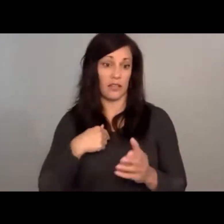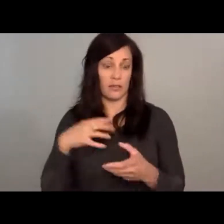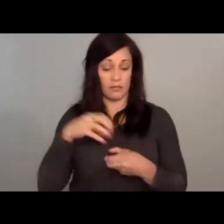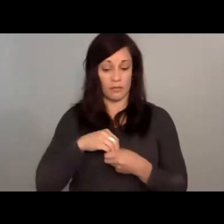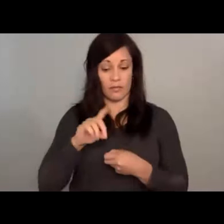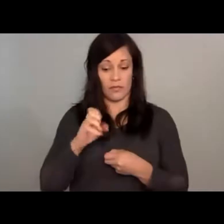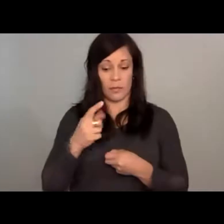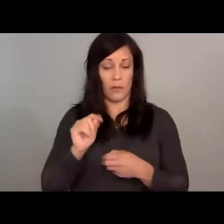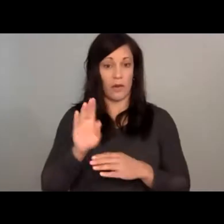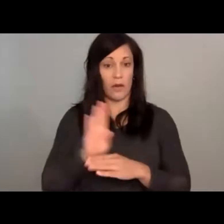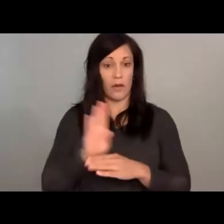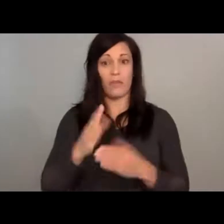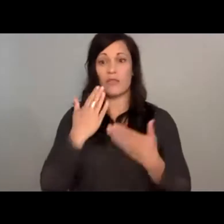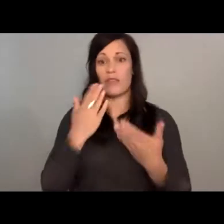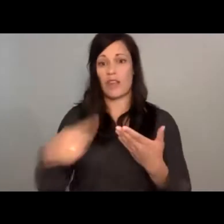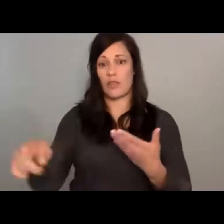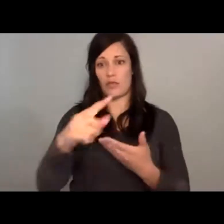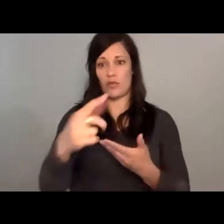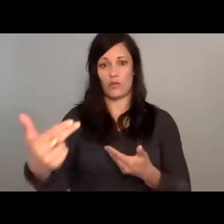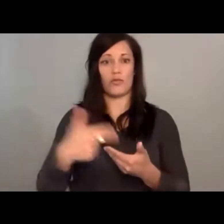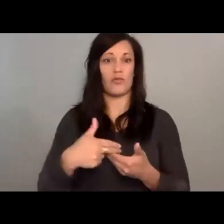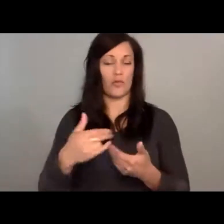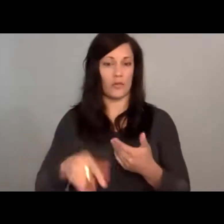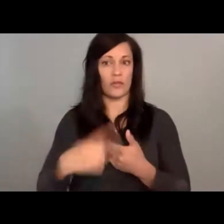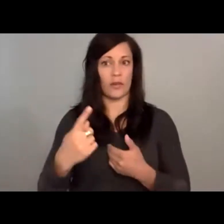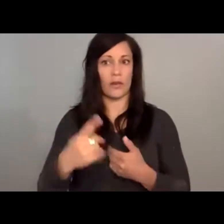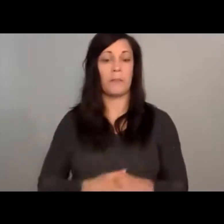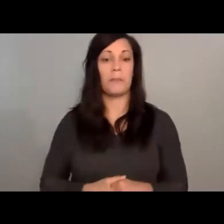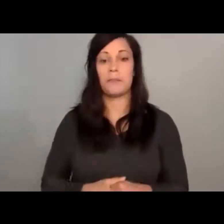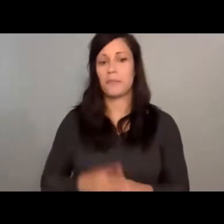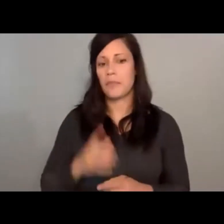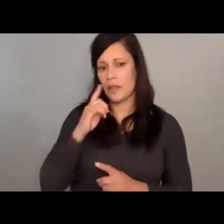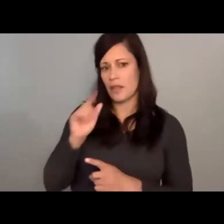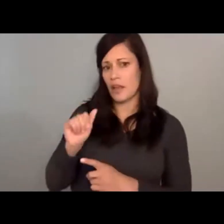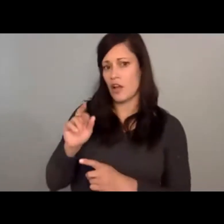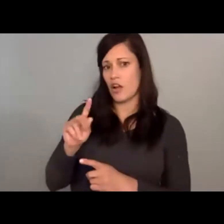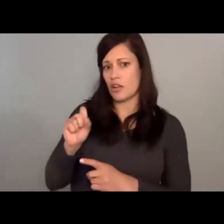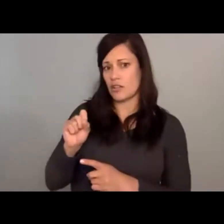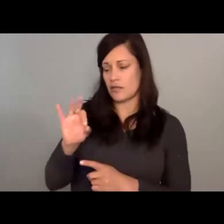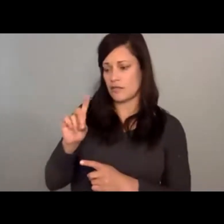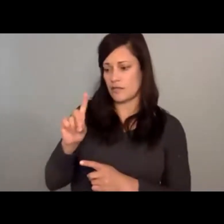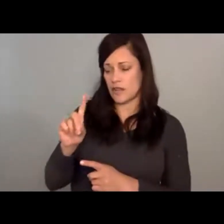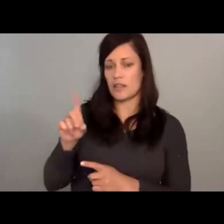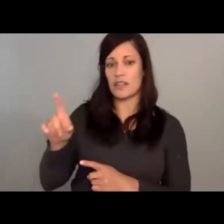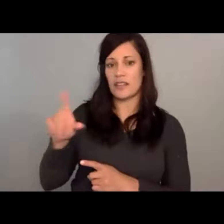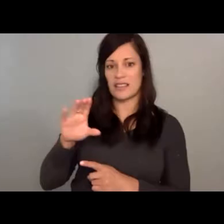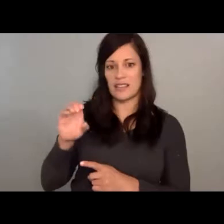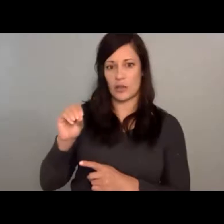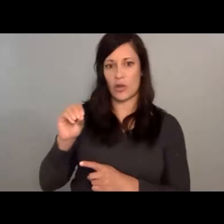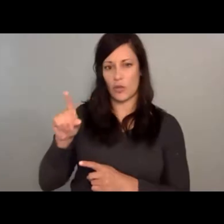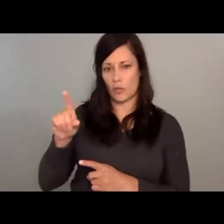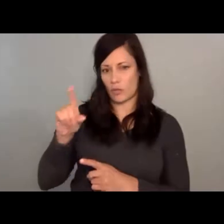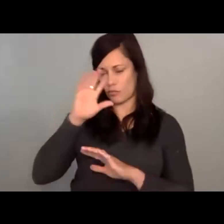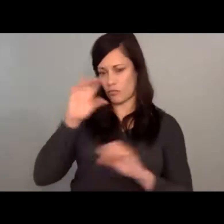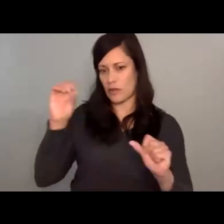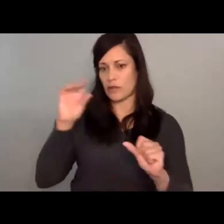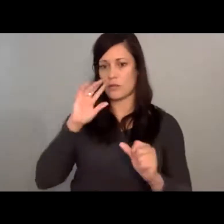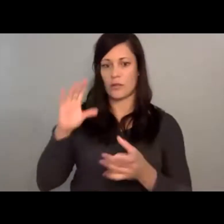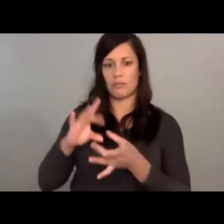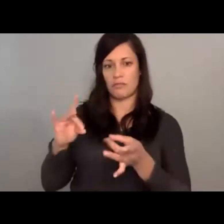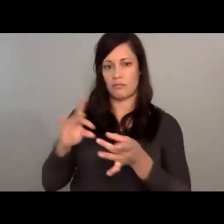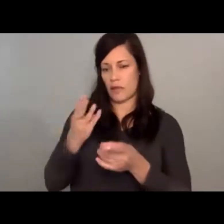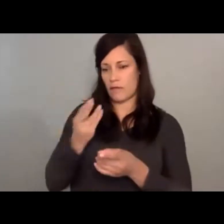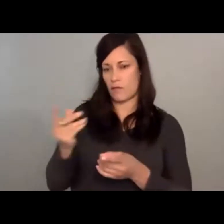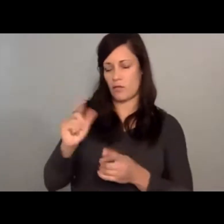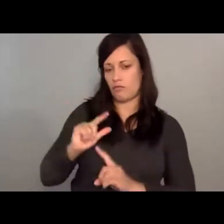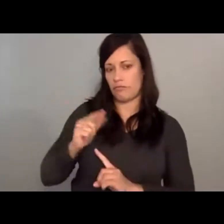time to be here today. So thank you again. Now I believe ArtsFund's president and CEO, Michael Greer, is planning to say a few words.